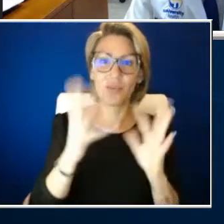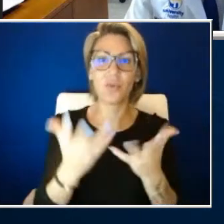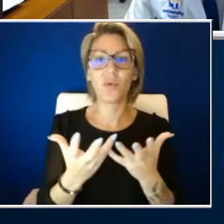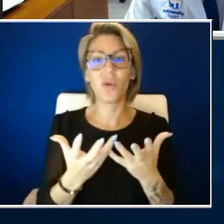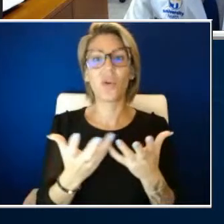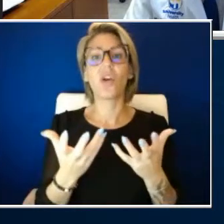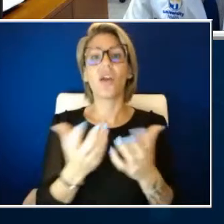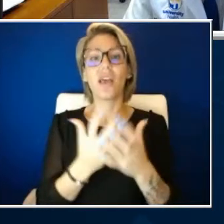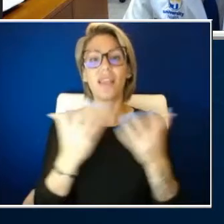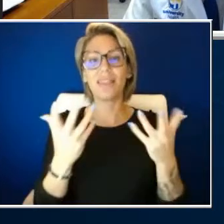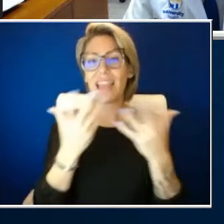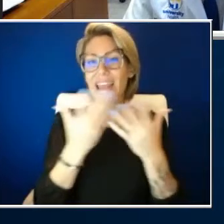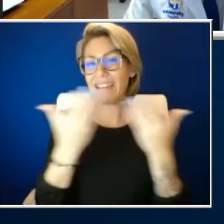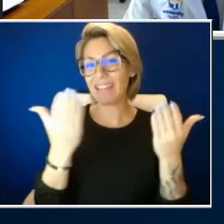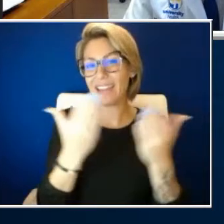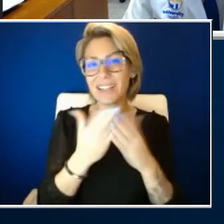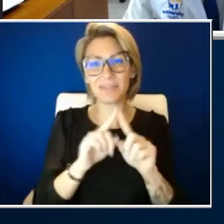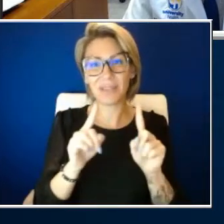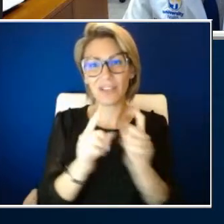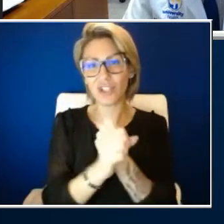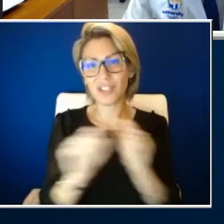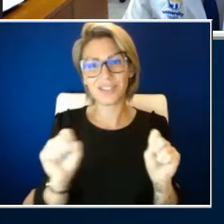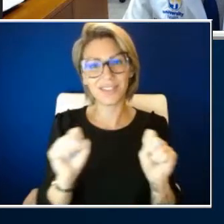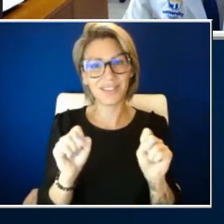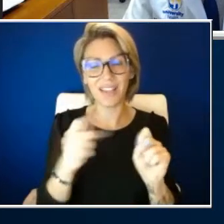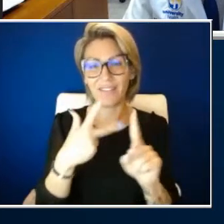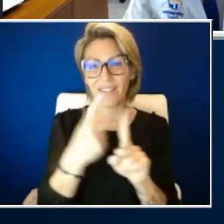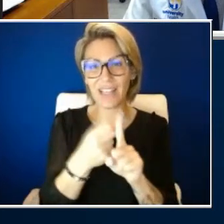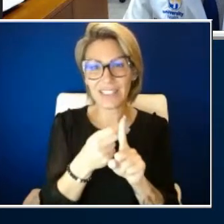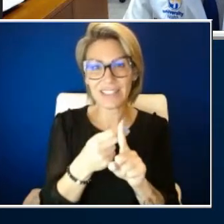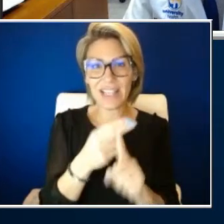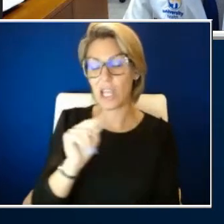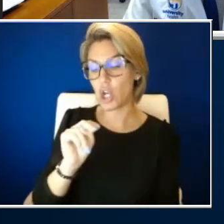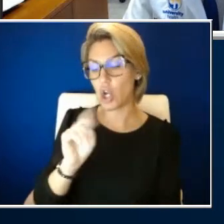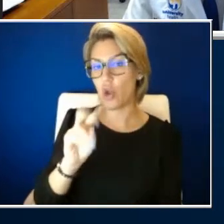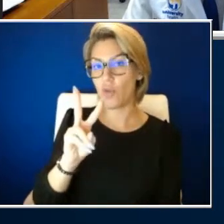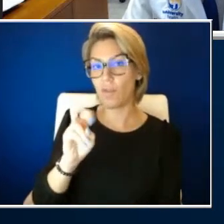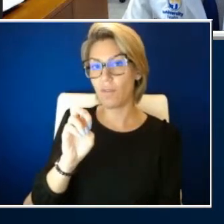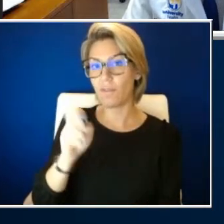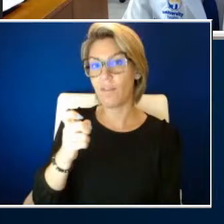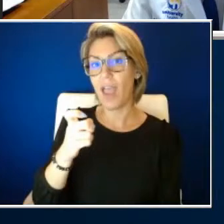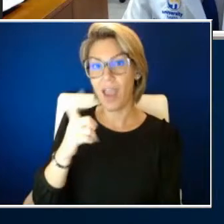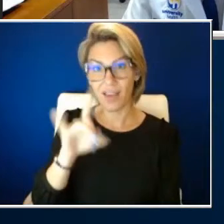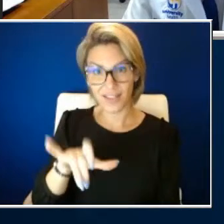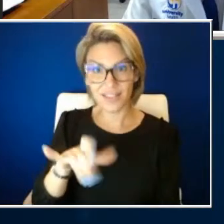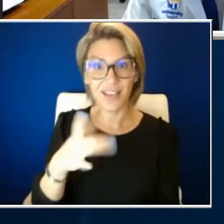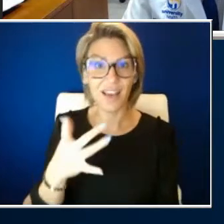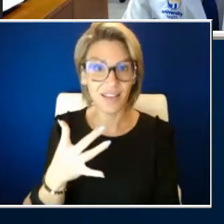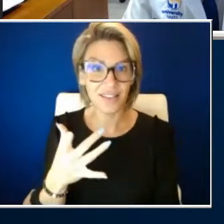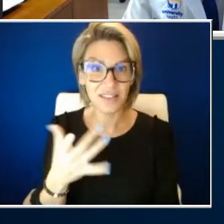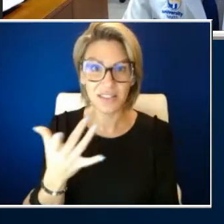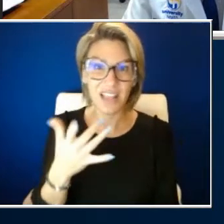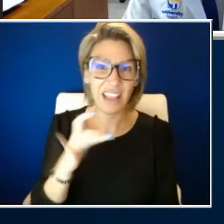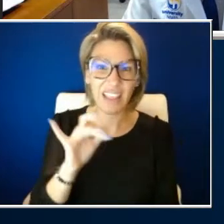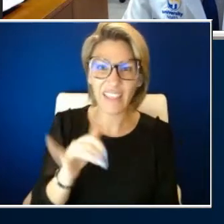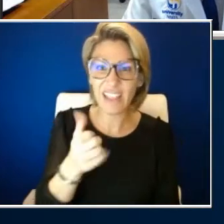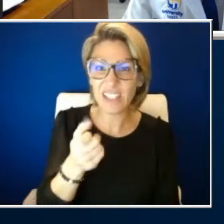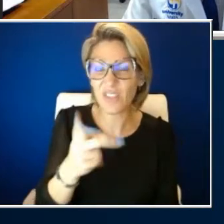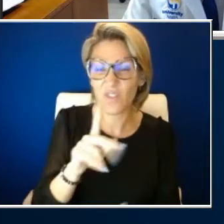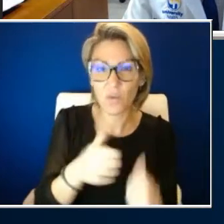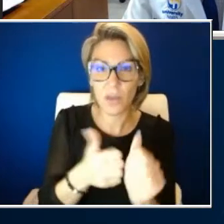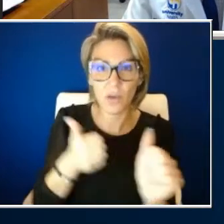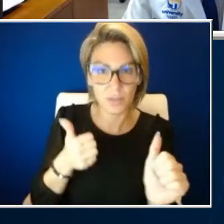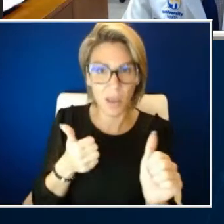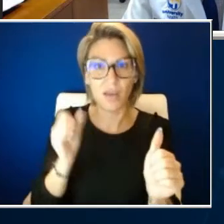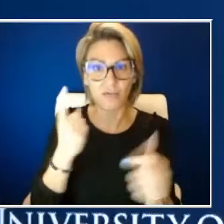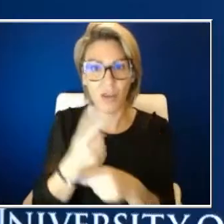stuff out there, but these are very safe vaccines. And Novavax is supposed to, if you don't want to do mRNA, I think the Novavax is just a few weeks behind, hopefully. Yeah, and